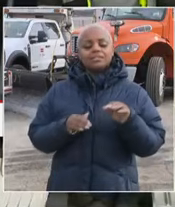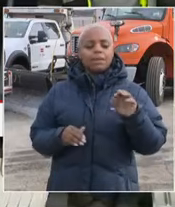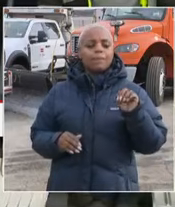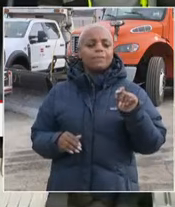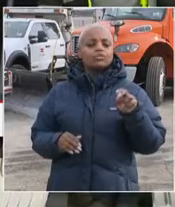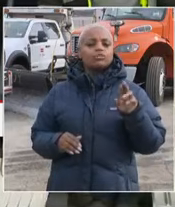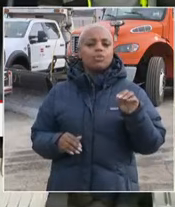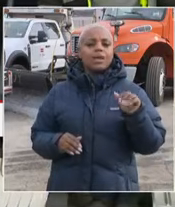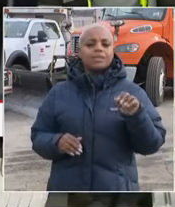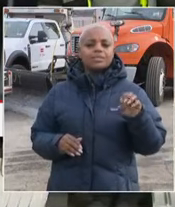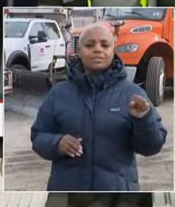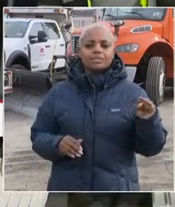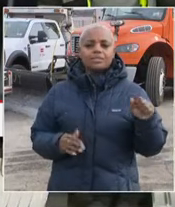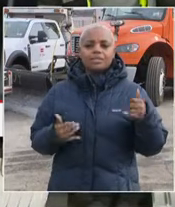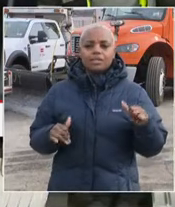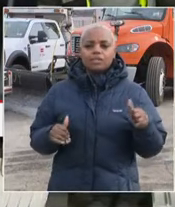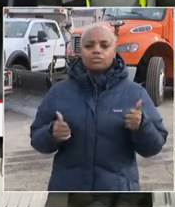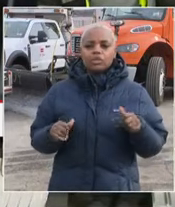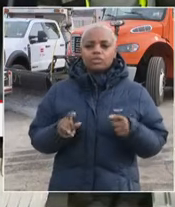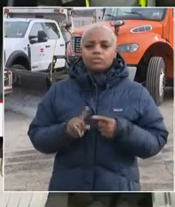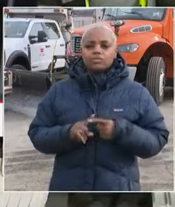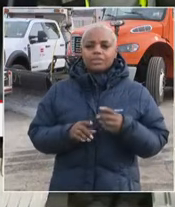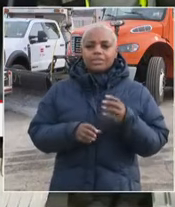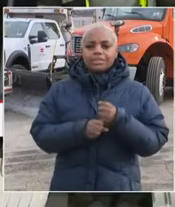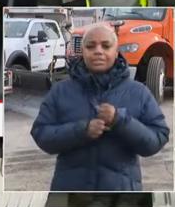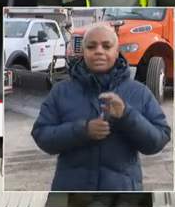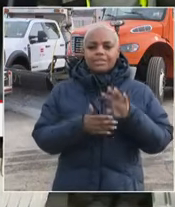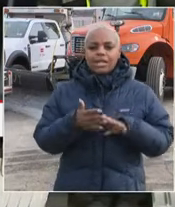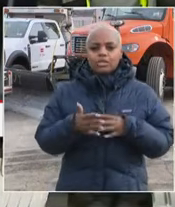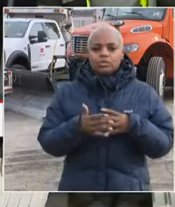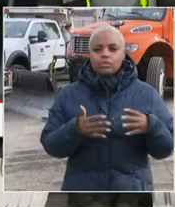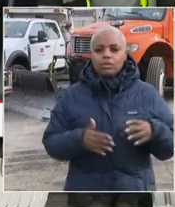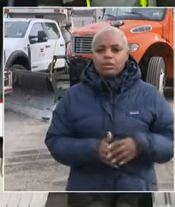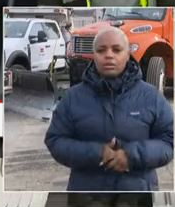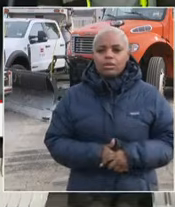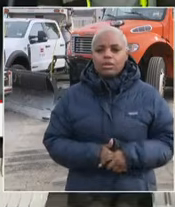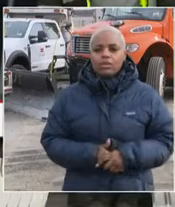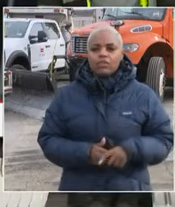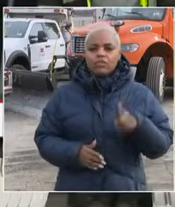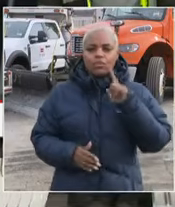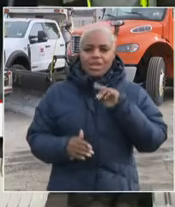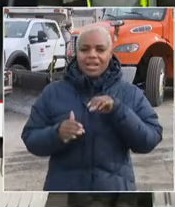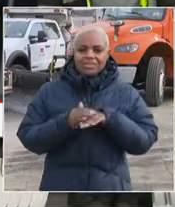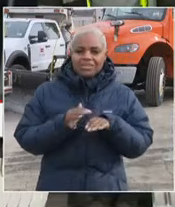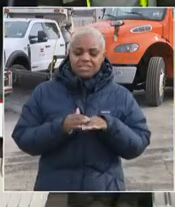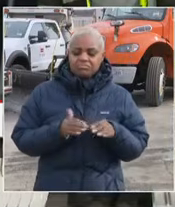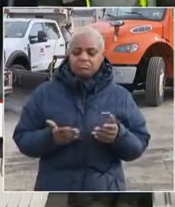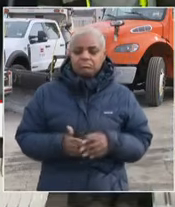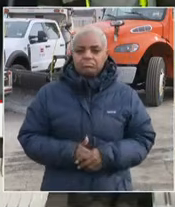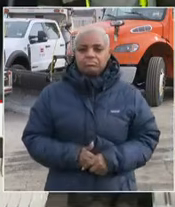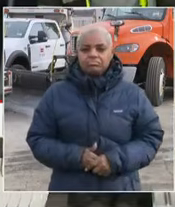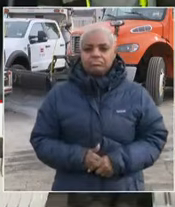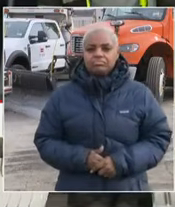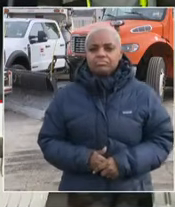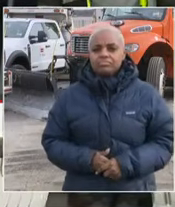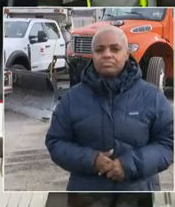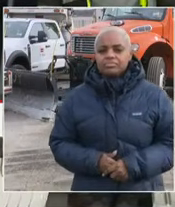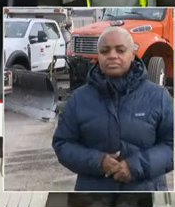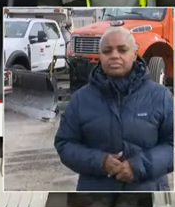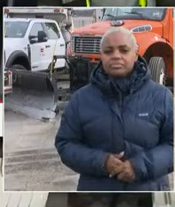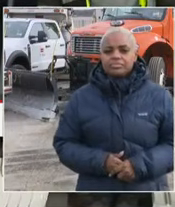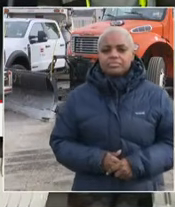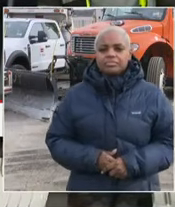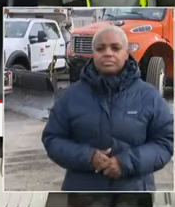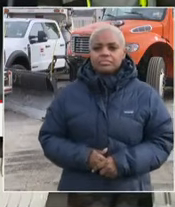an absolute kind of life mission out on Sunday morning especially, we ask that you please, use some